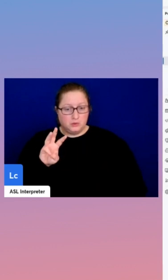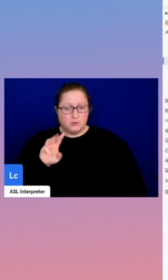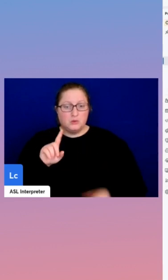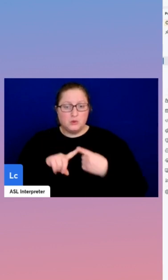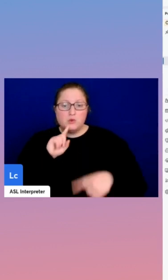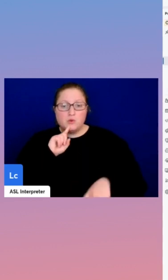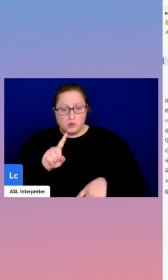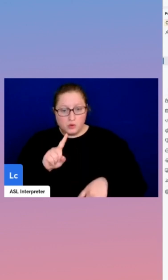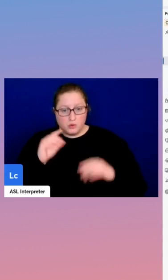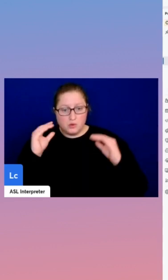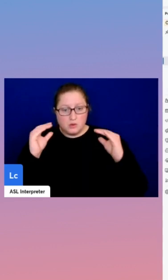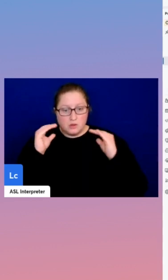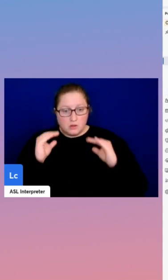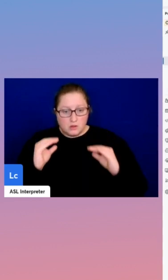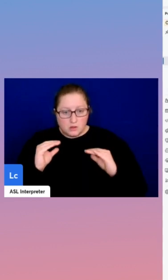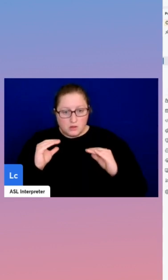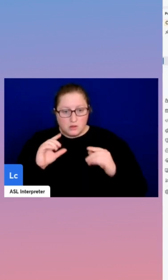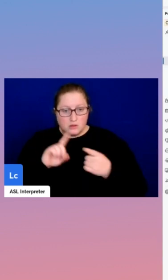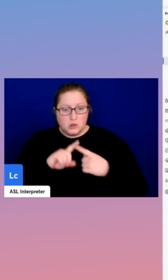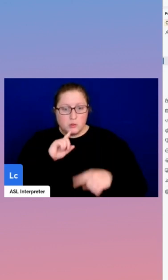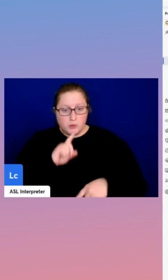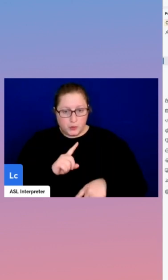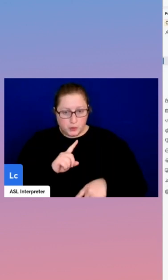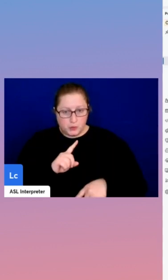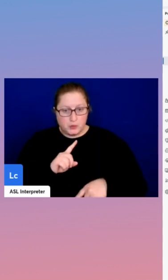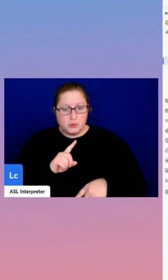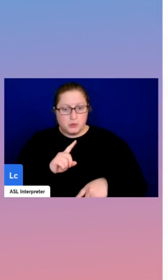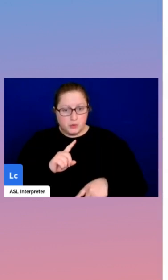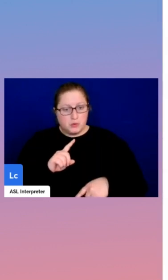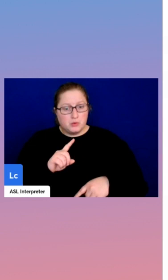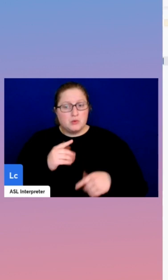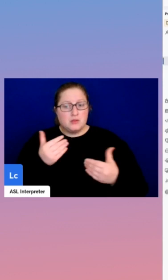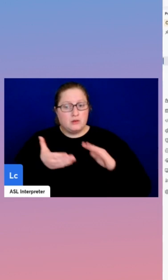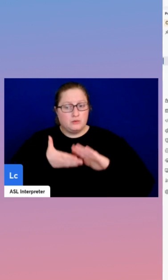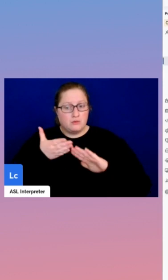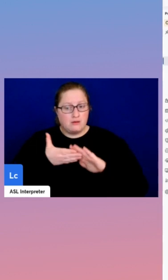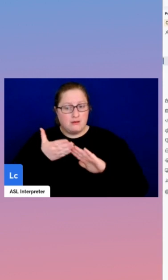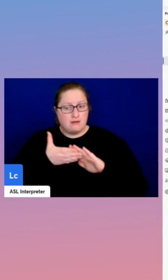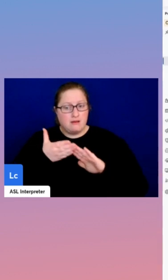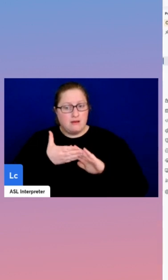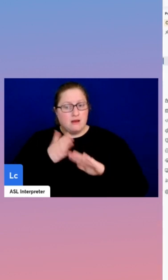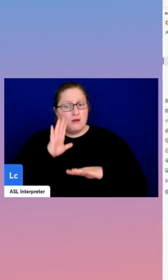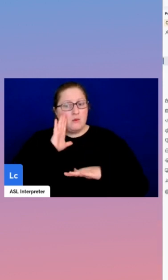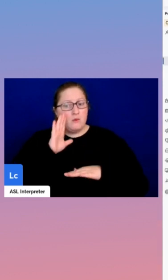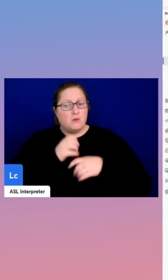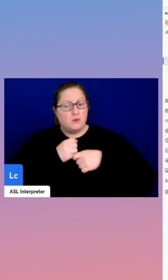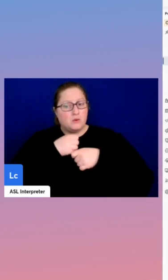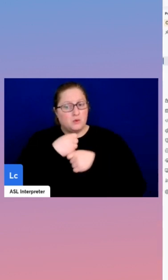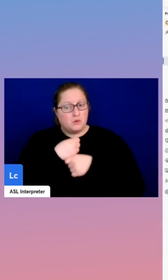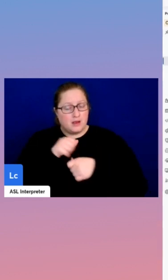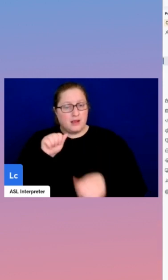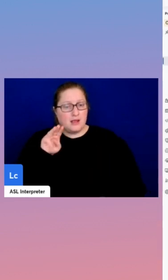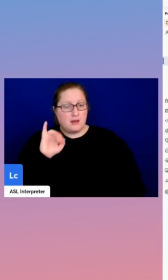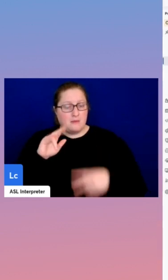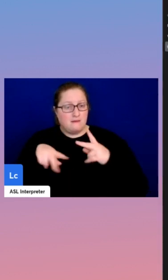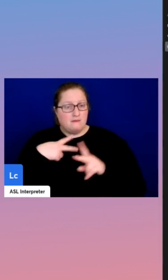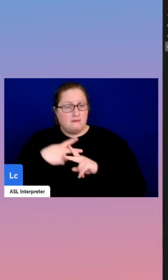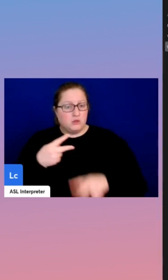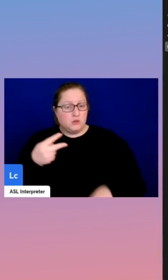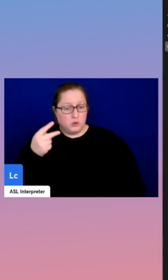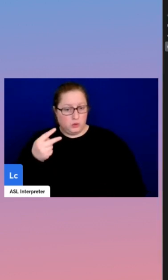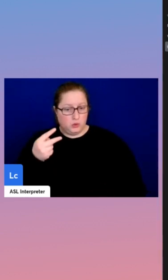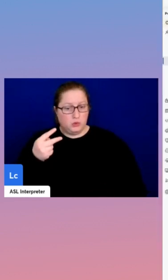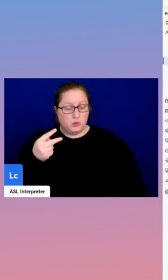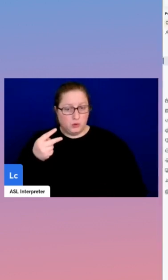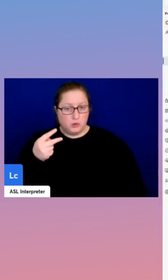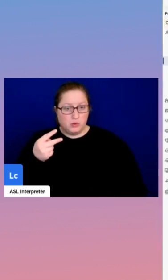true. And let's run the pipeline. And this time it will create our AMI version 2 on AWS. So